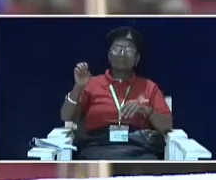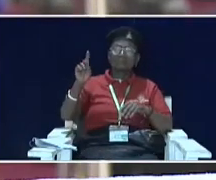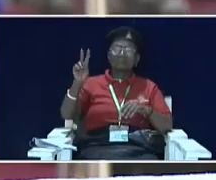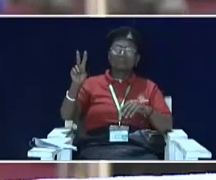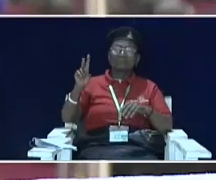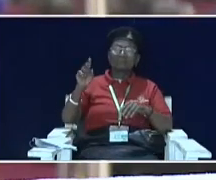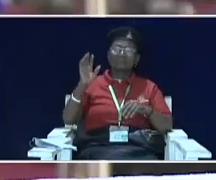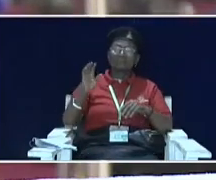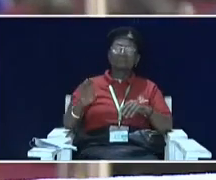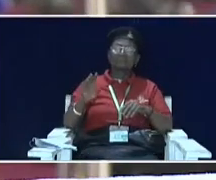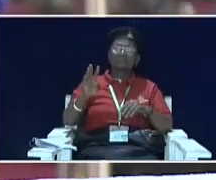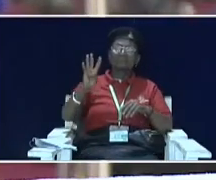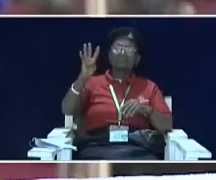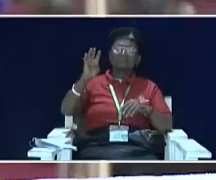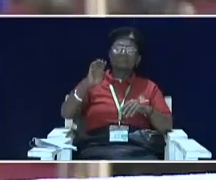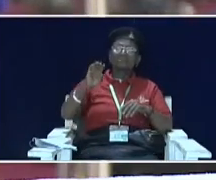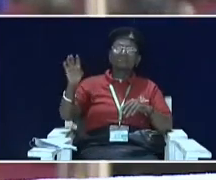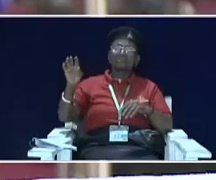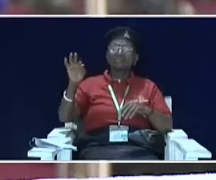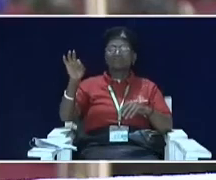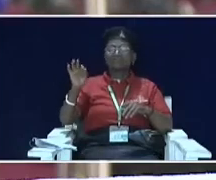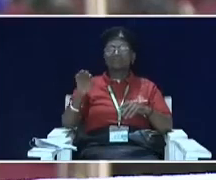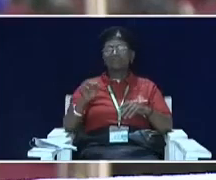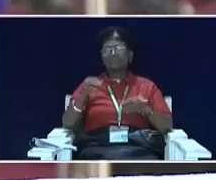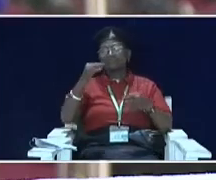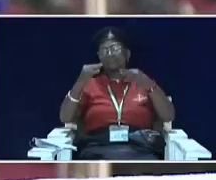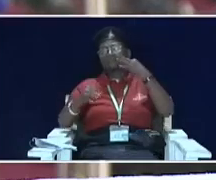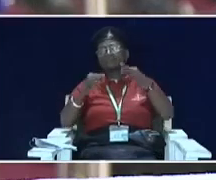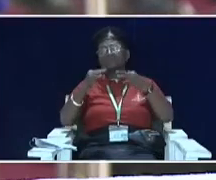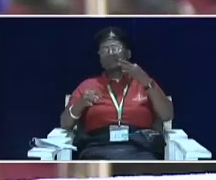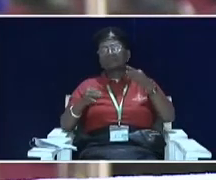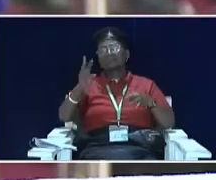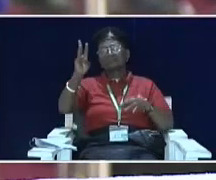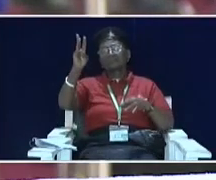24. Judges 6,